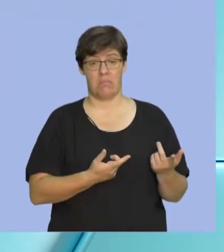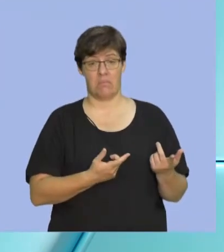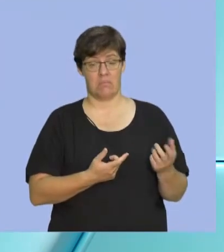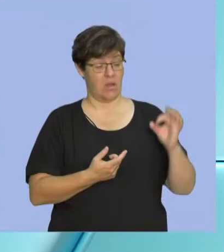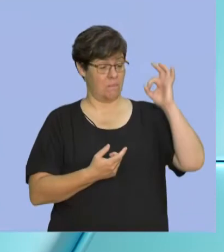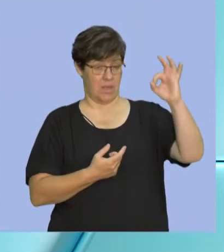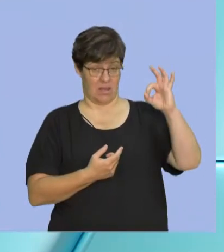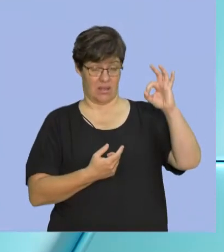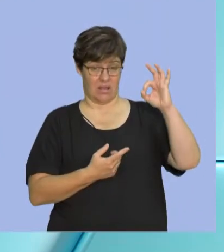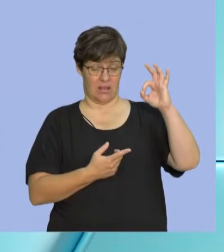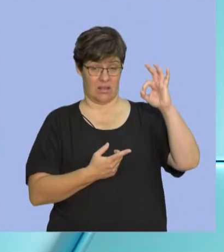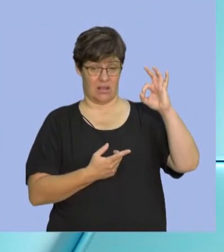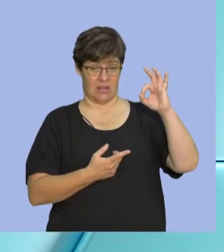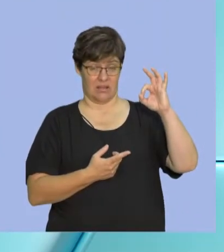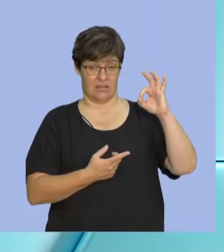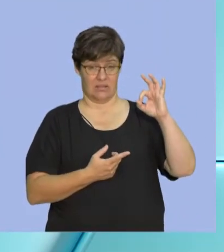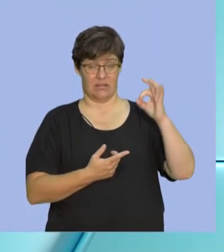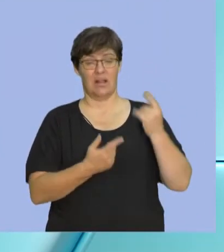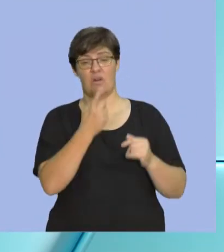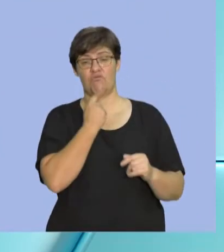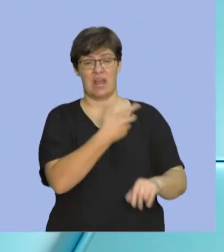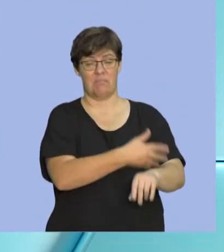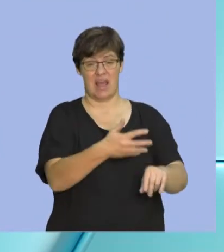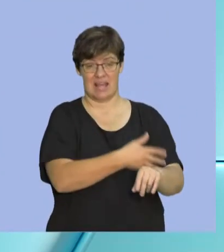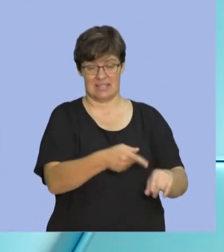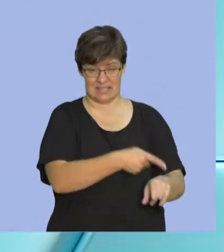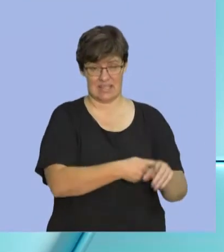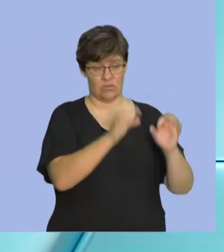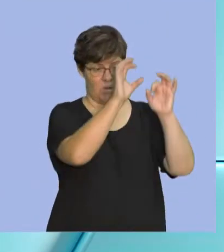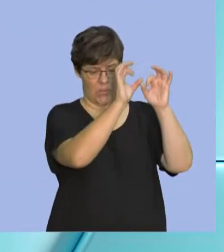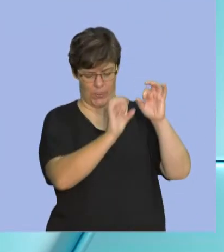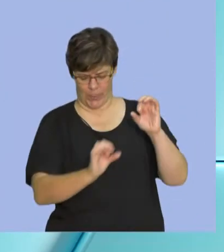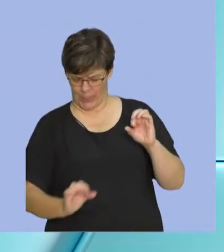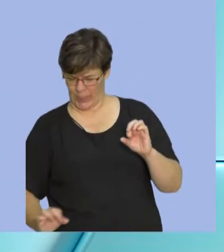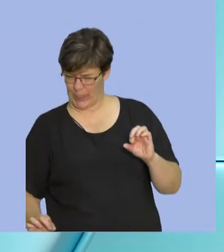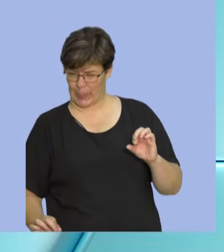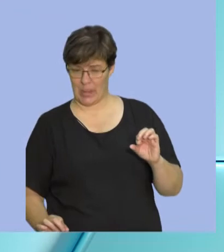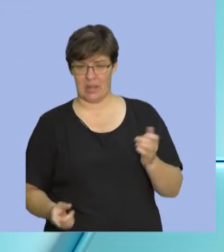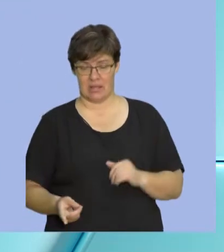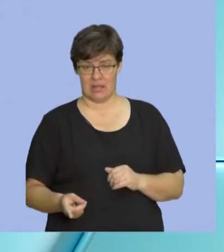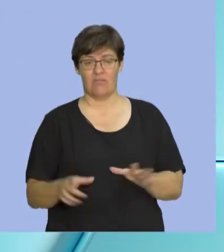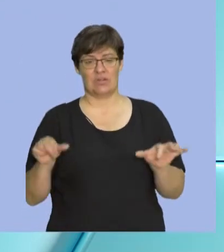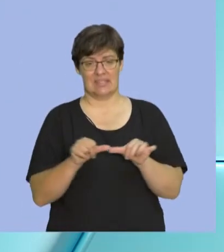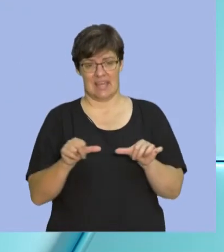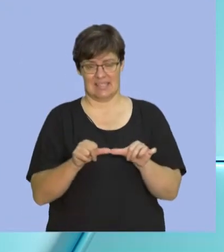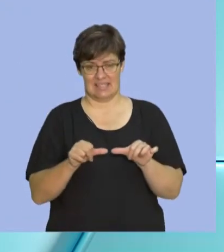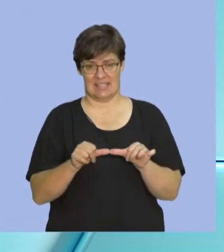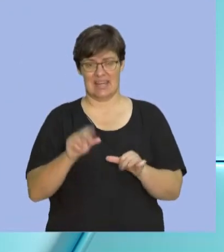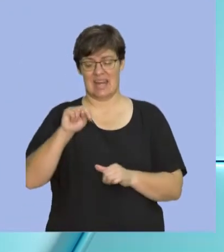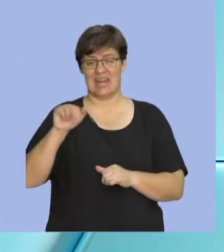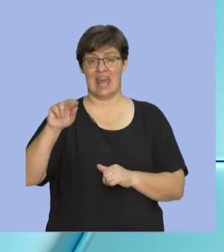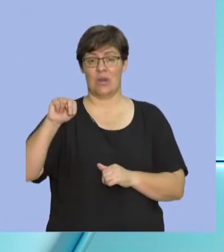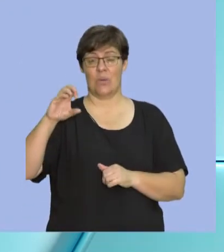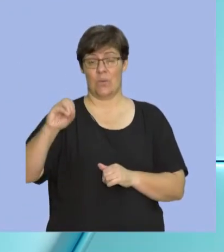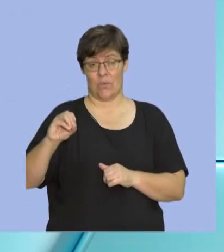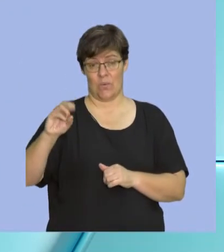as a red blood cell to being significantly small in terms of their size, being in nanometers. And all of